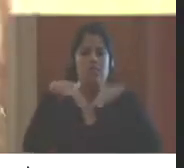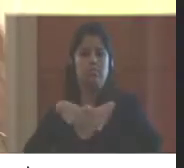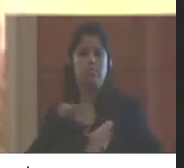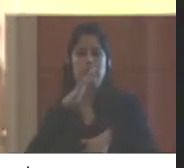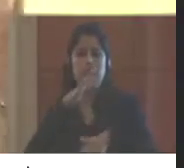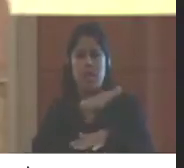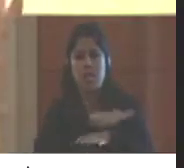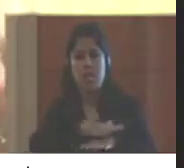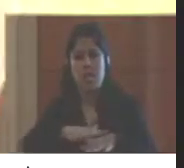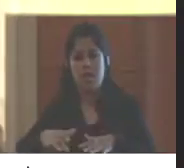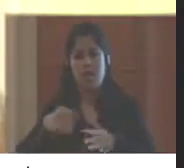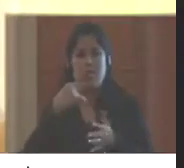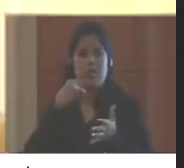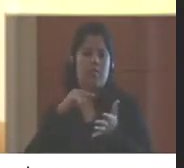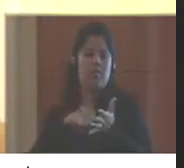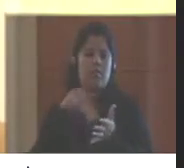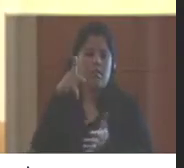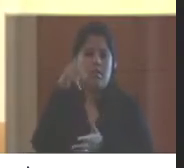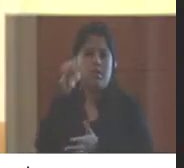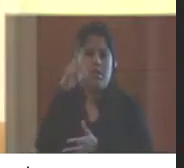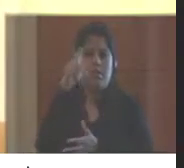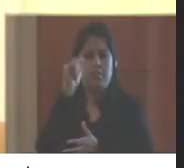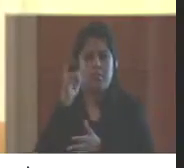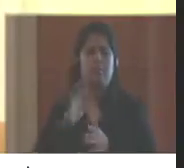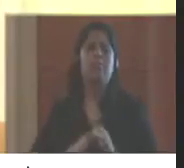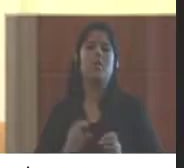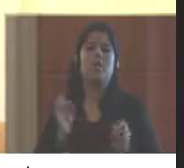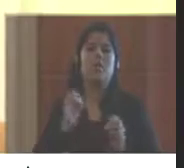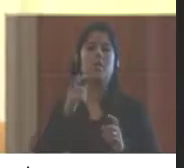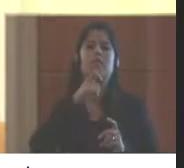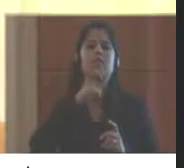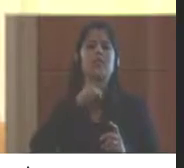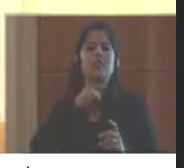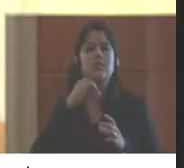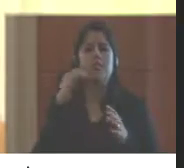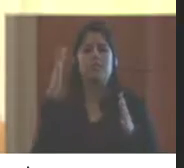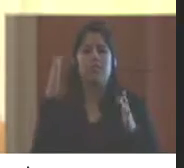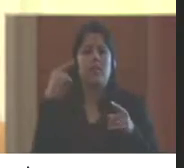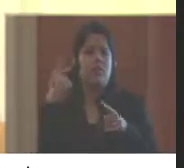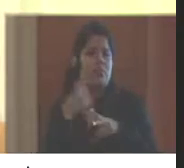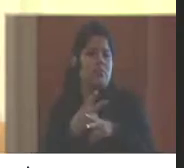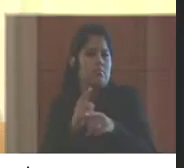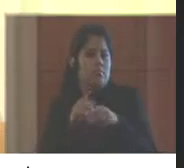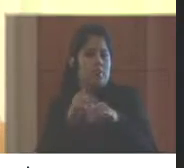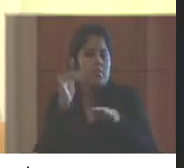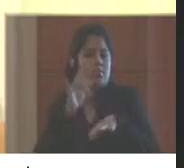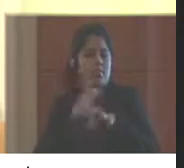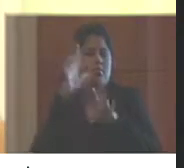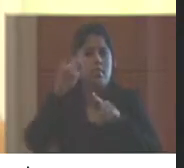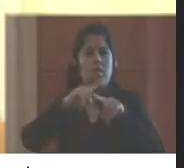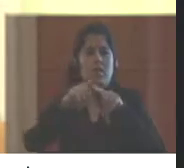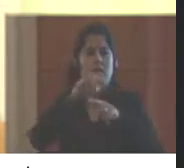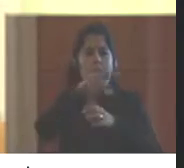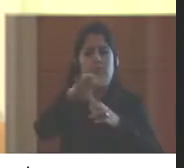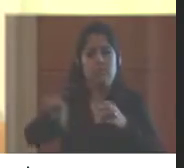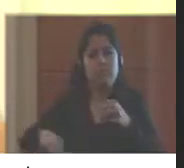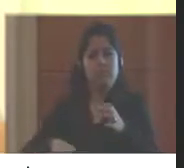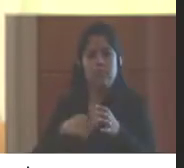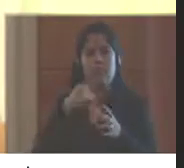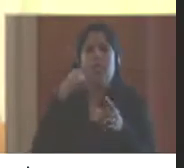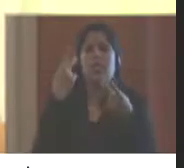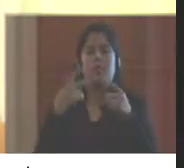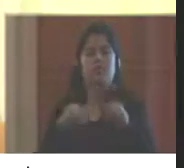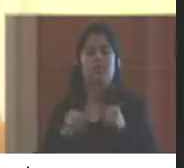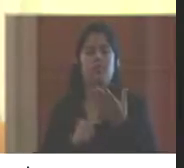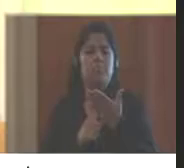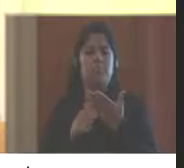large-scale farmers in our country when we have floods, for example, or some drought, which is affecting